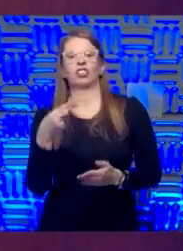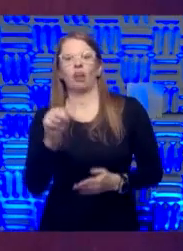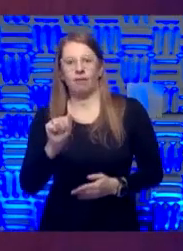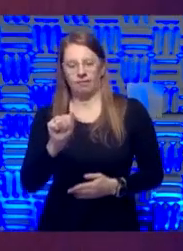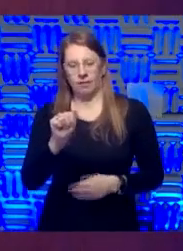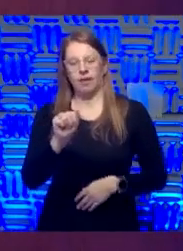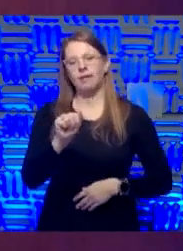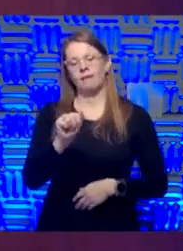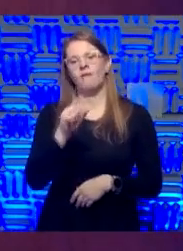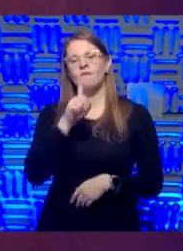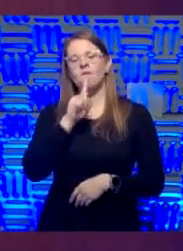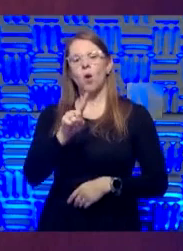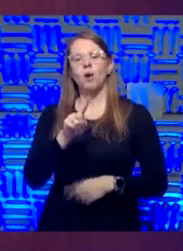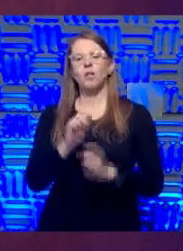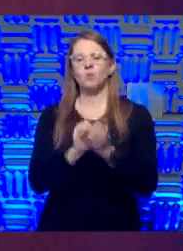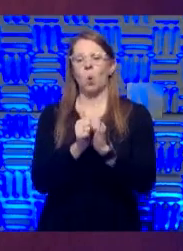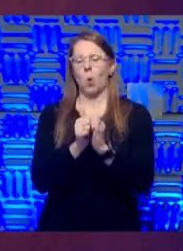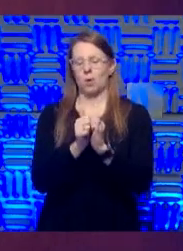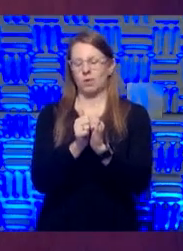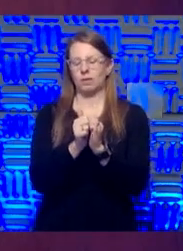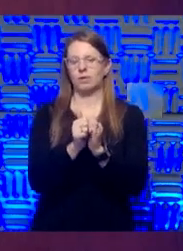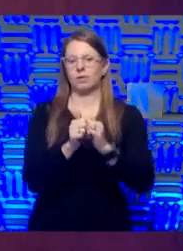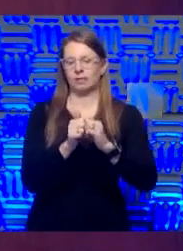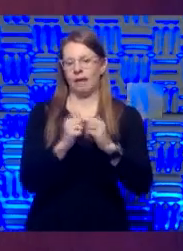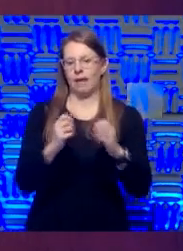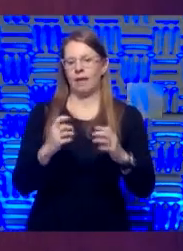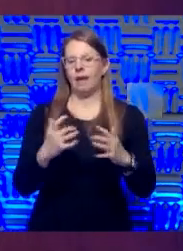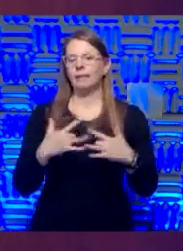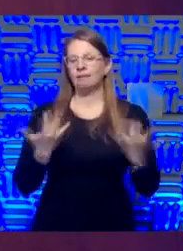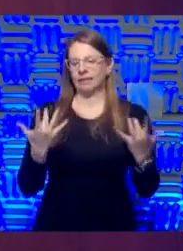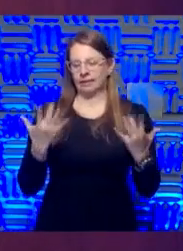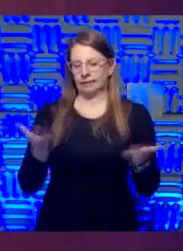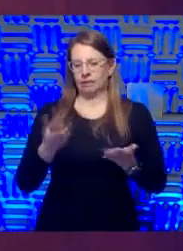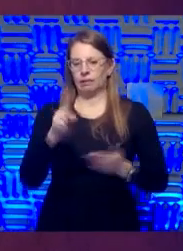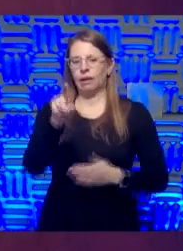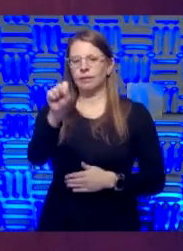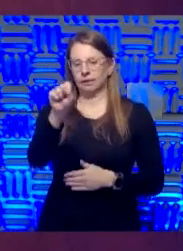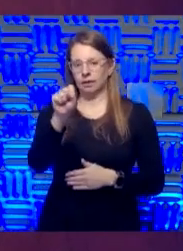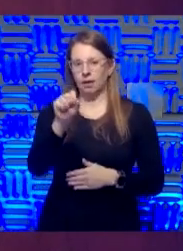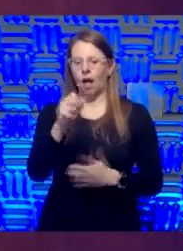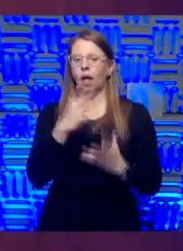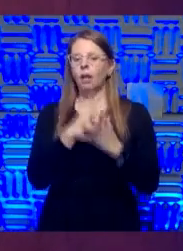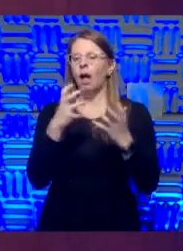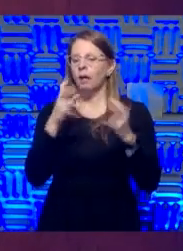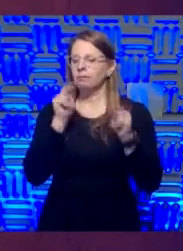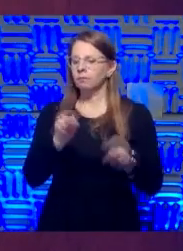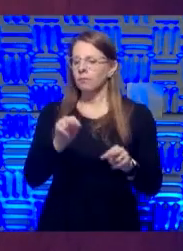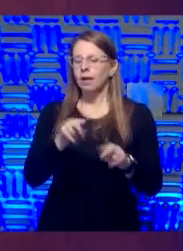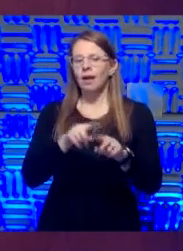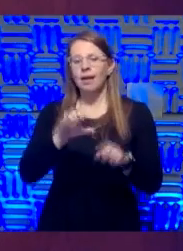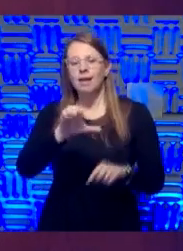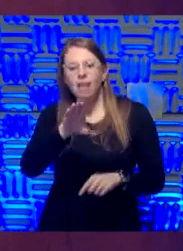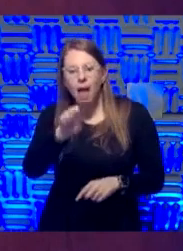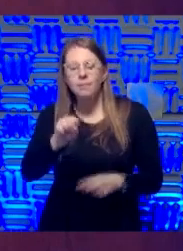sanctioned sports and activities in the state of Kansas are fairly well, a lot of oversight with them, but the clubs and the rec sports,